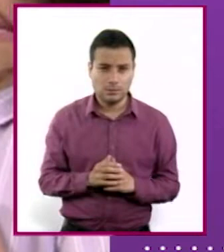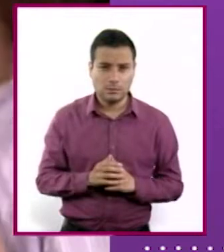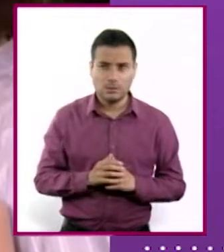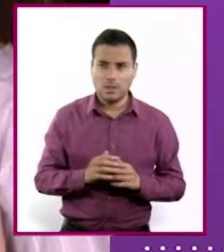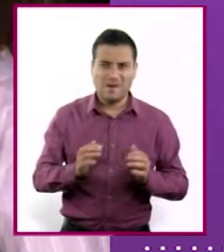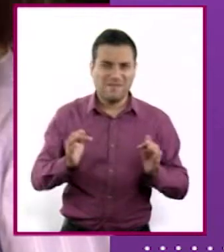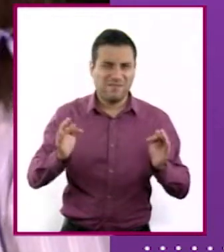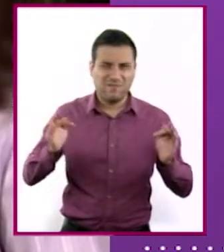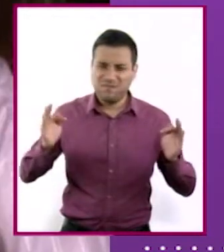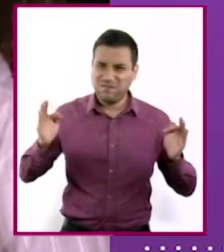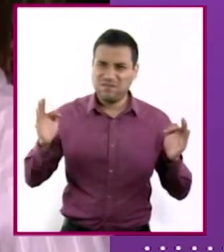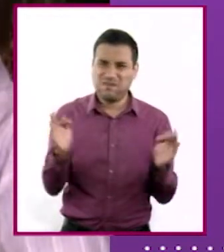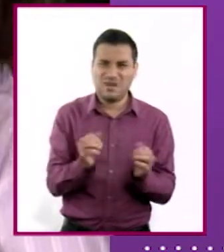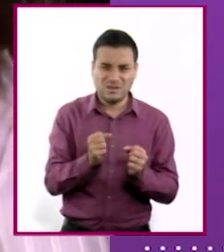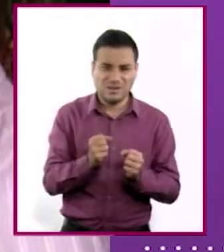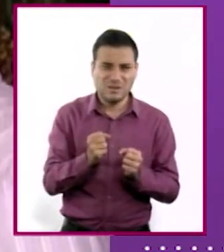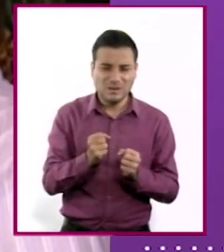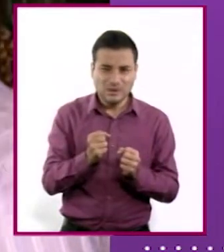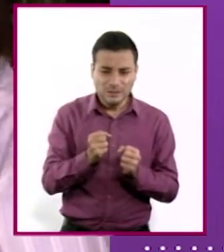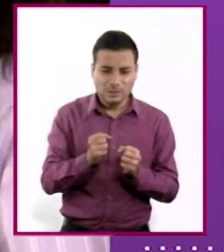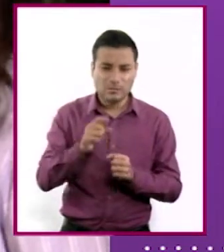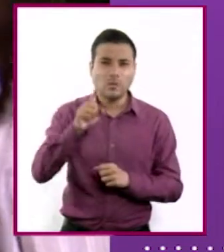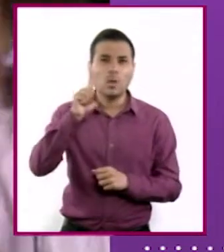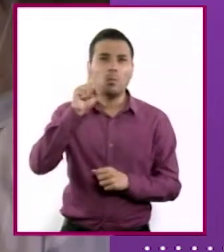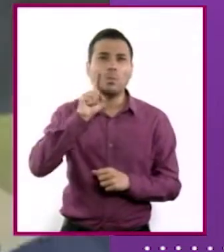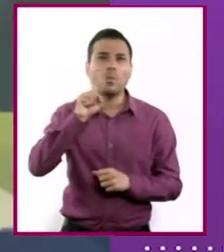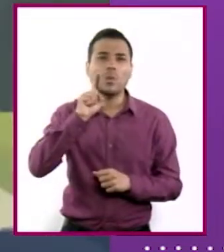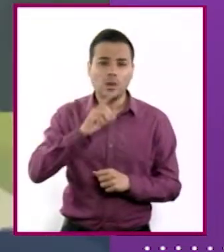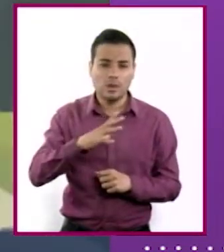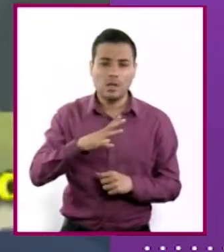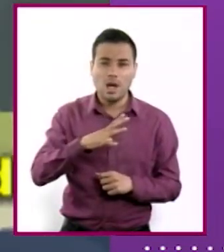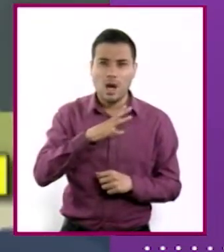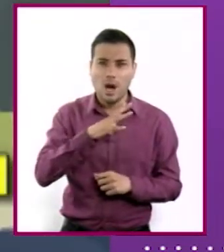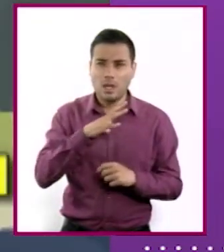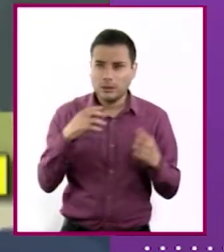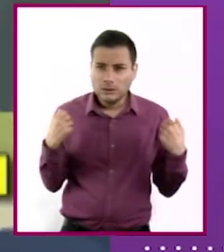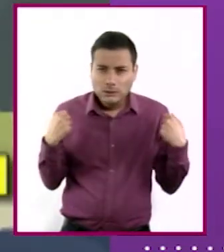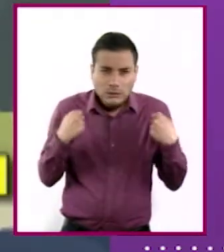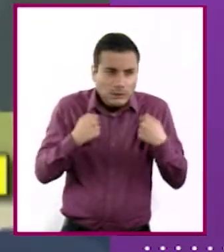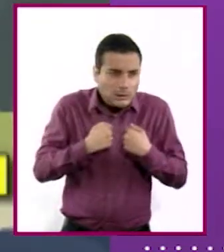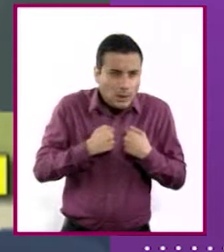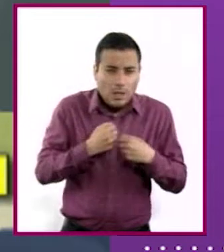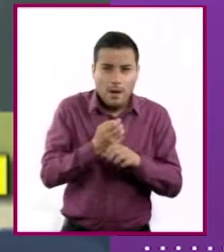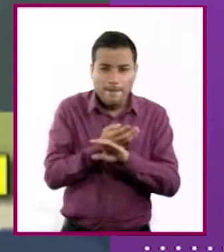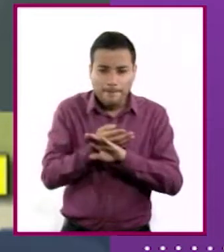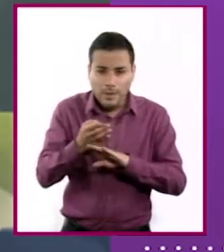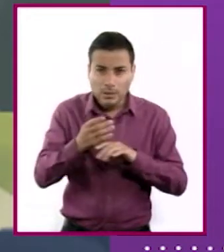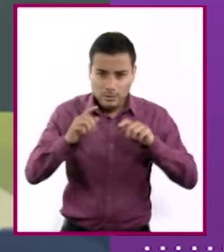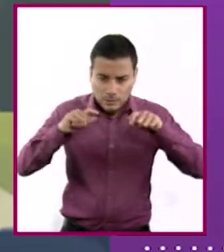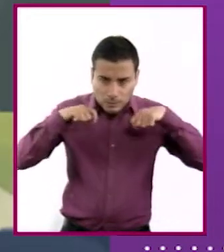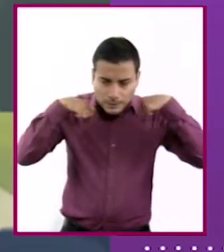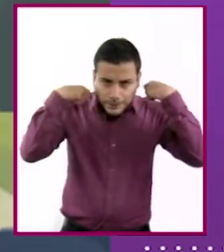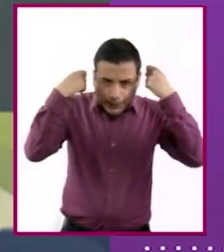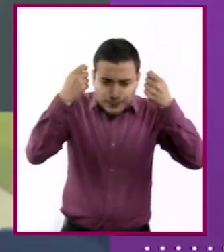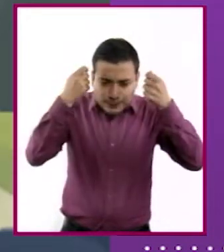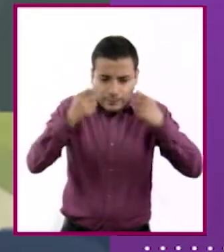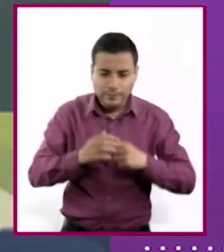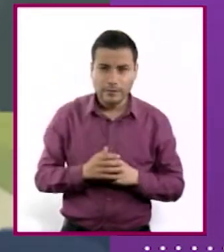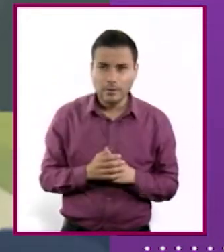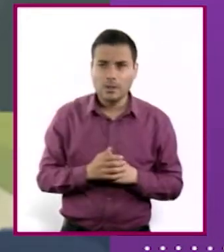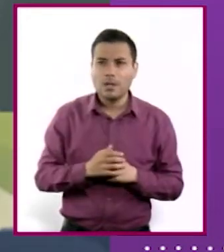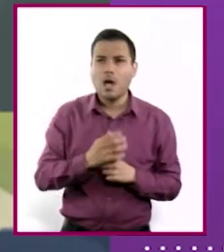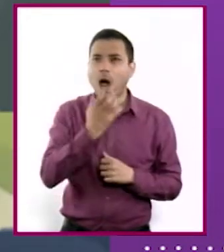cold, so she had a white sheet around her. The sheet covered her head. She called her